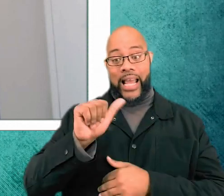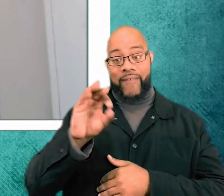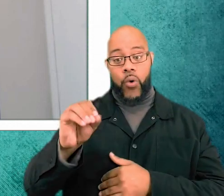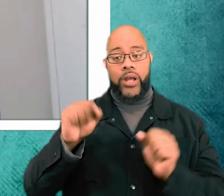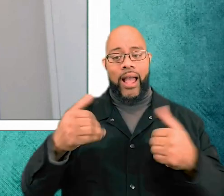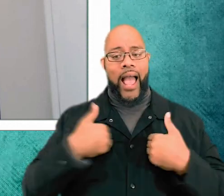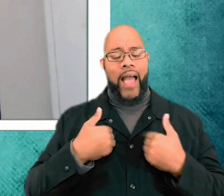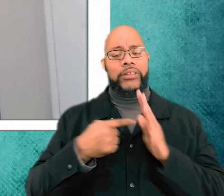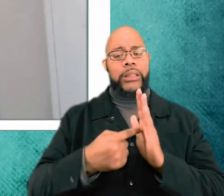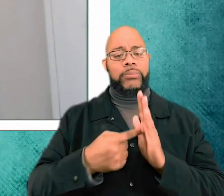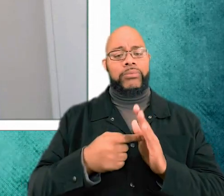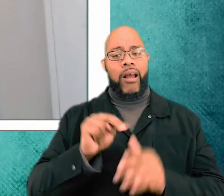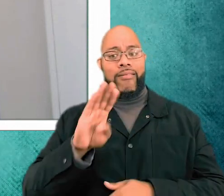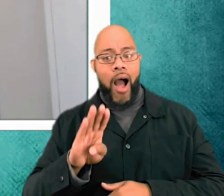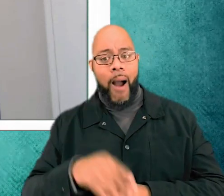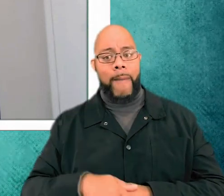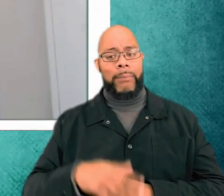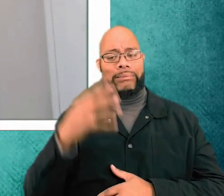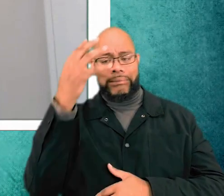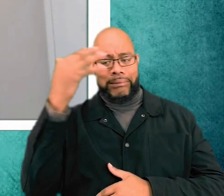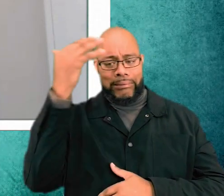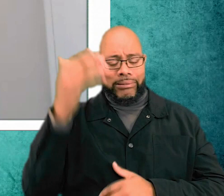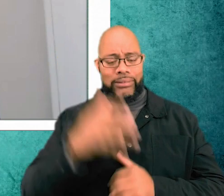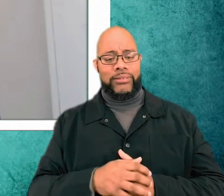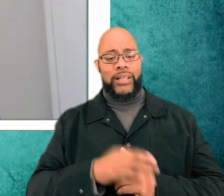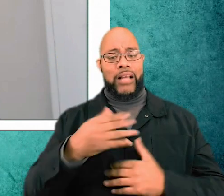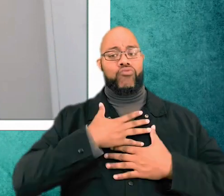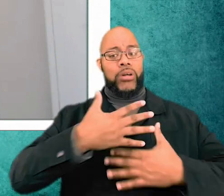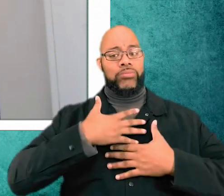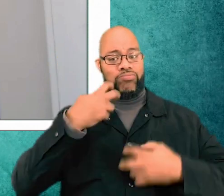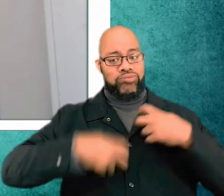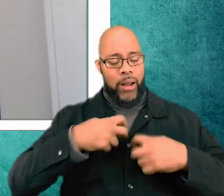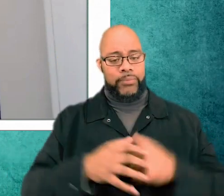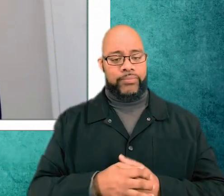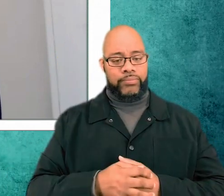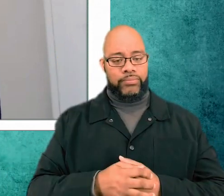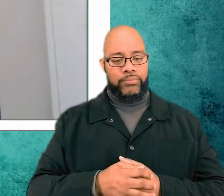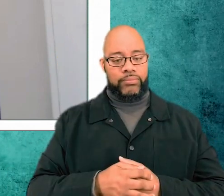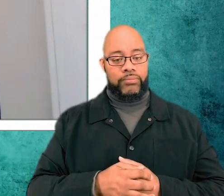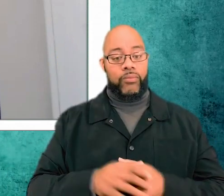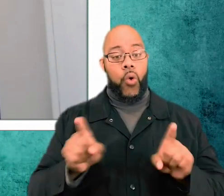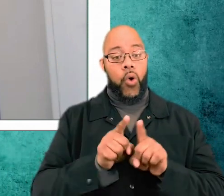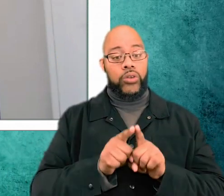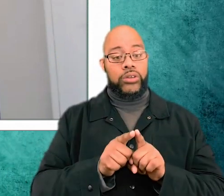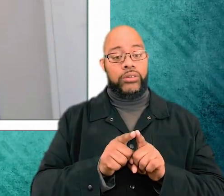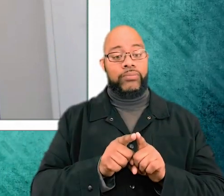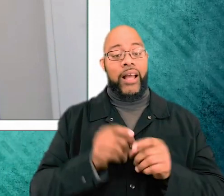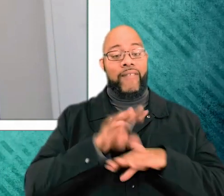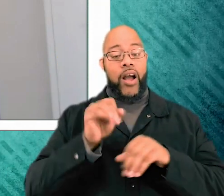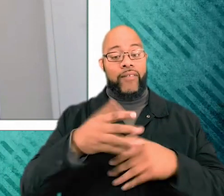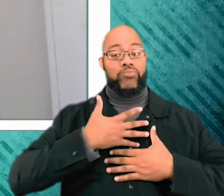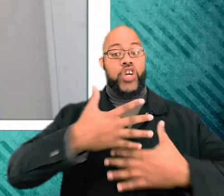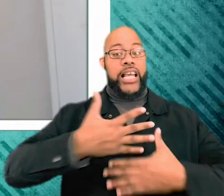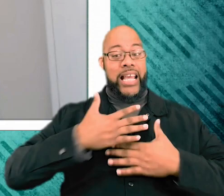have symptoms of numbness, dizziness, unconsciousness, and respiratory difficulties. Furthermore, the detrimental effects of inhaling